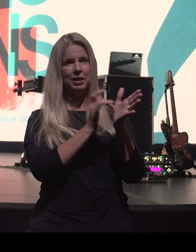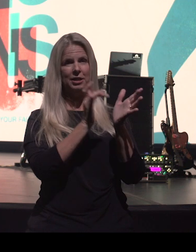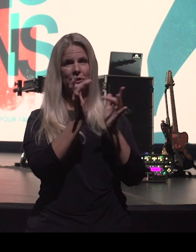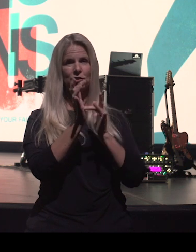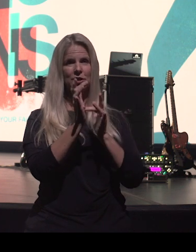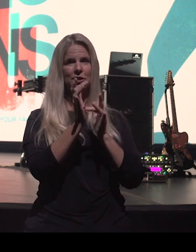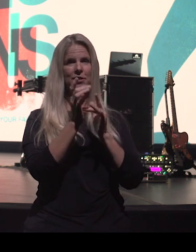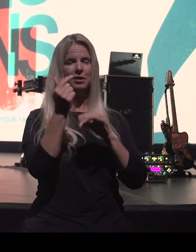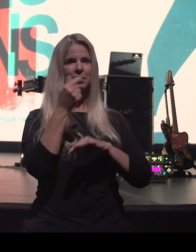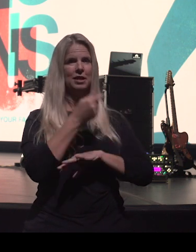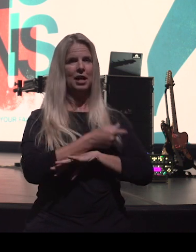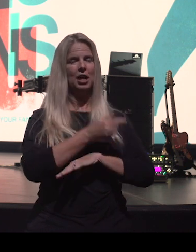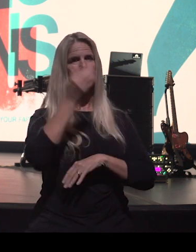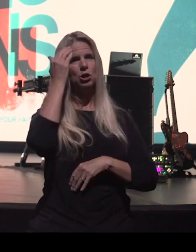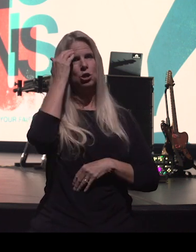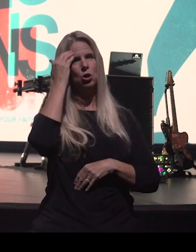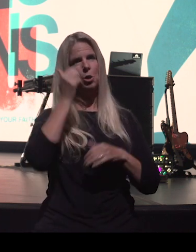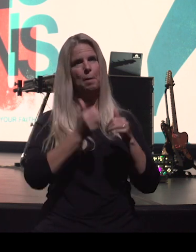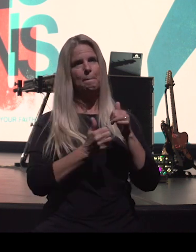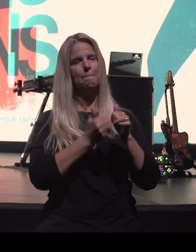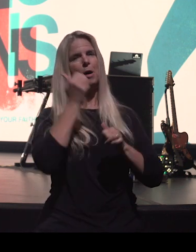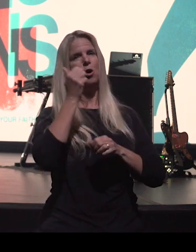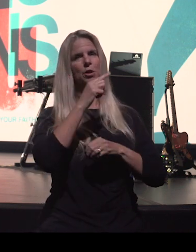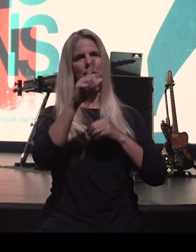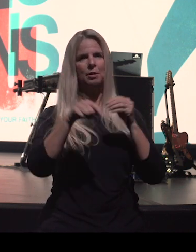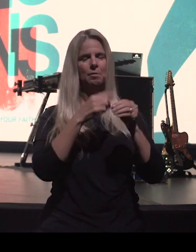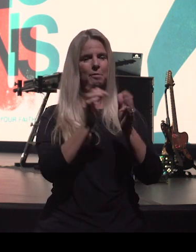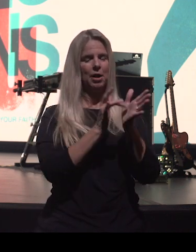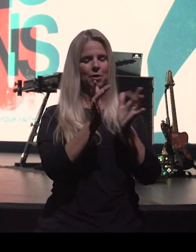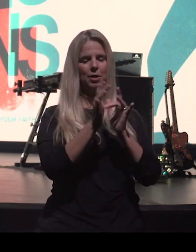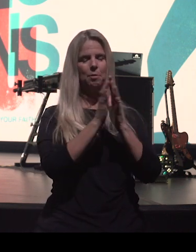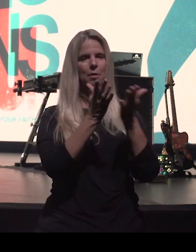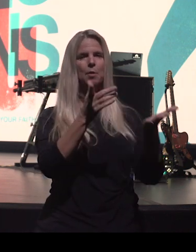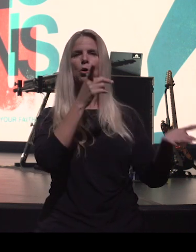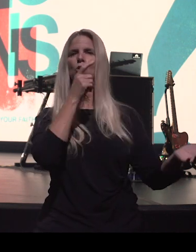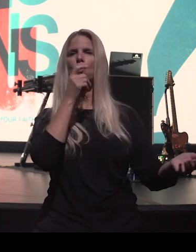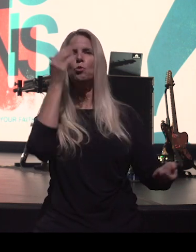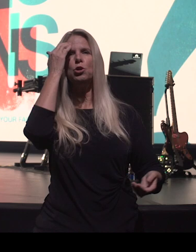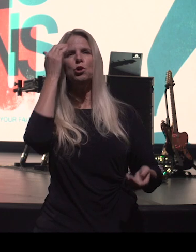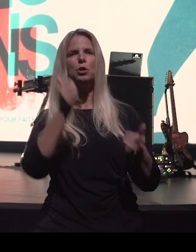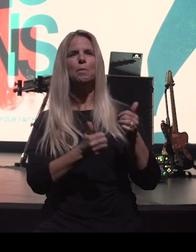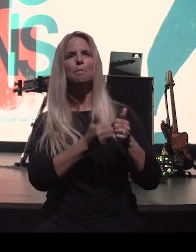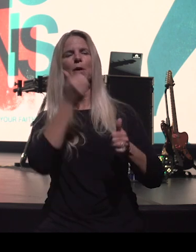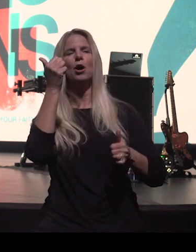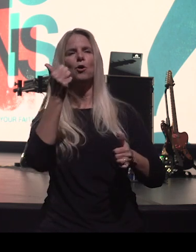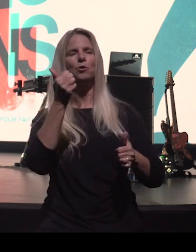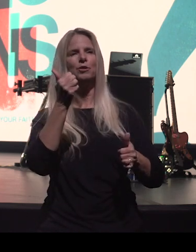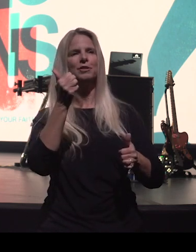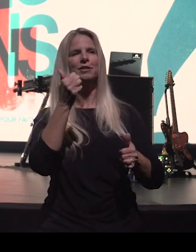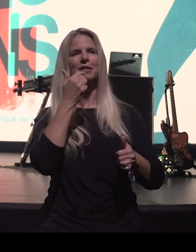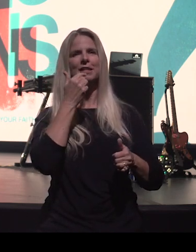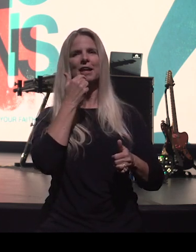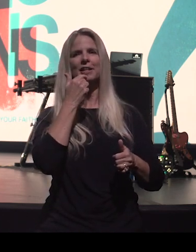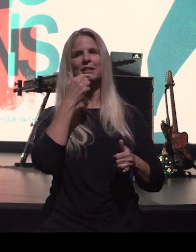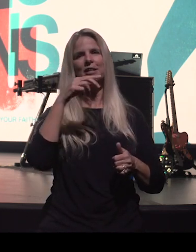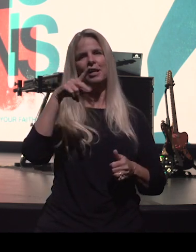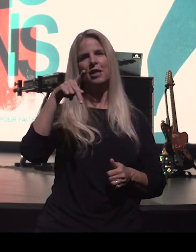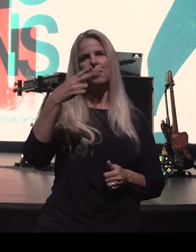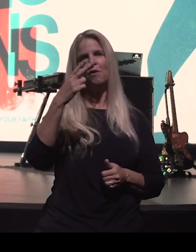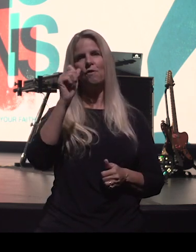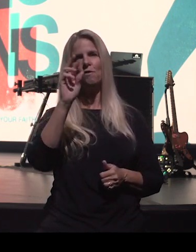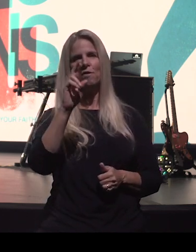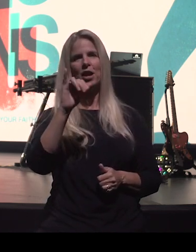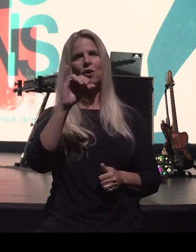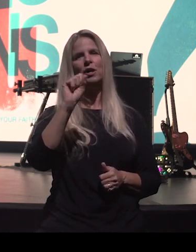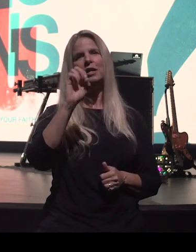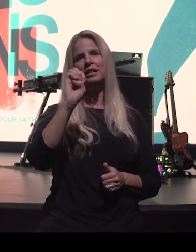the most about the Bible? Say it out loud. Who knew the most about the Bible? Say it out loud if you know it. The